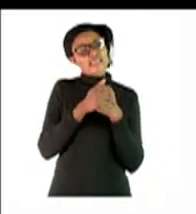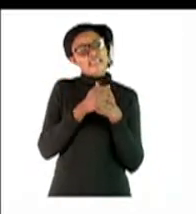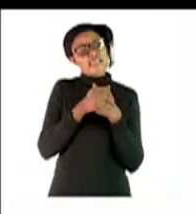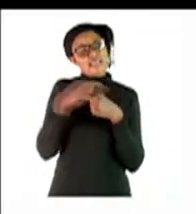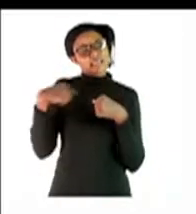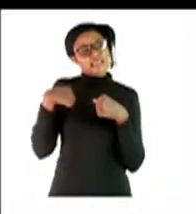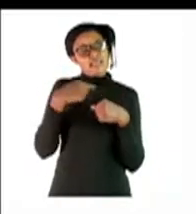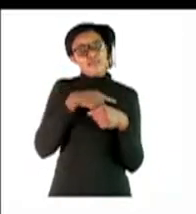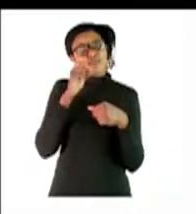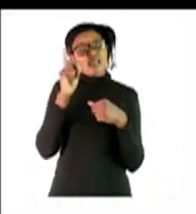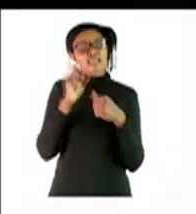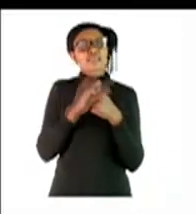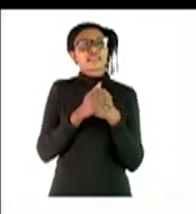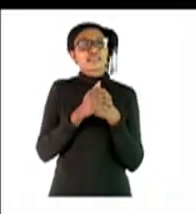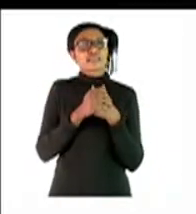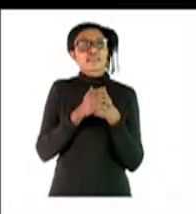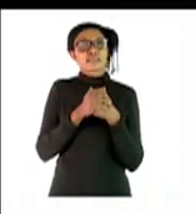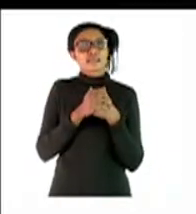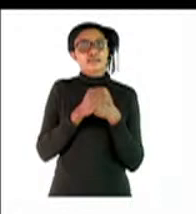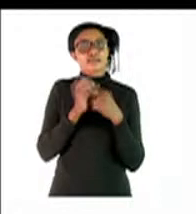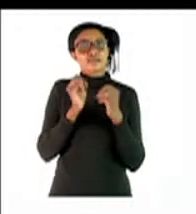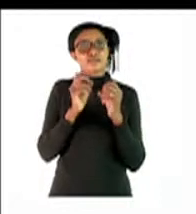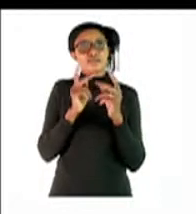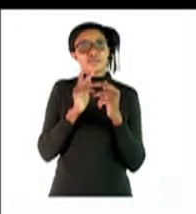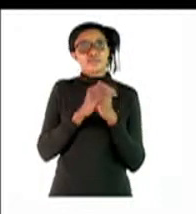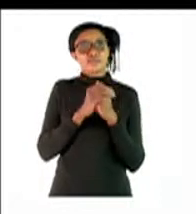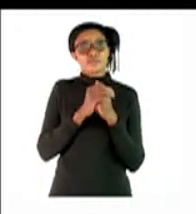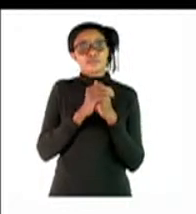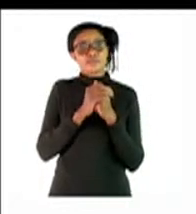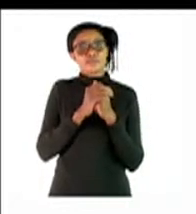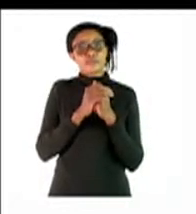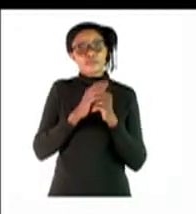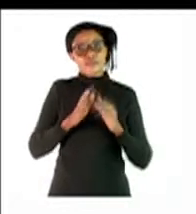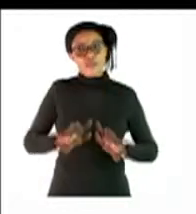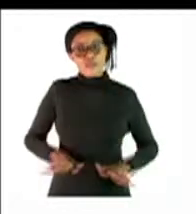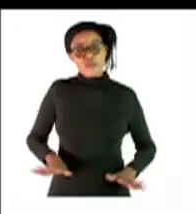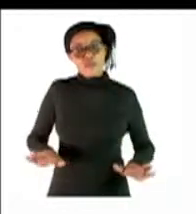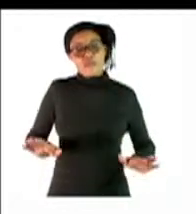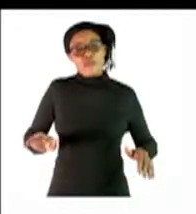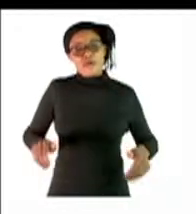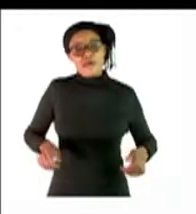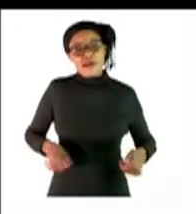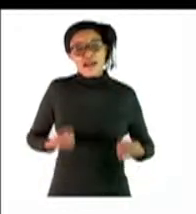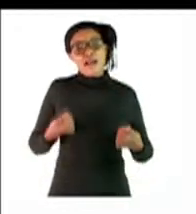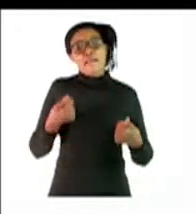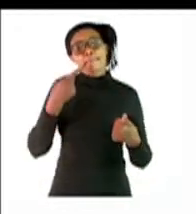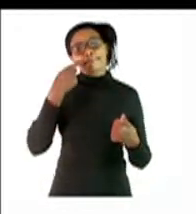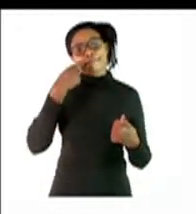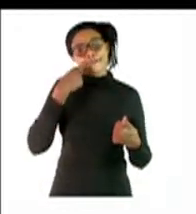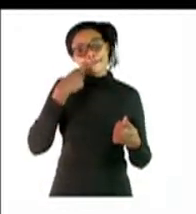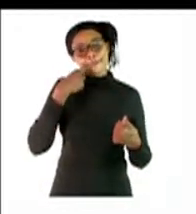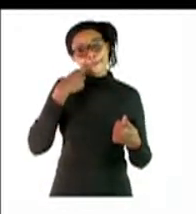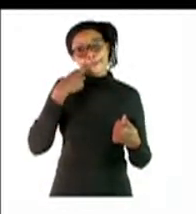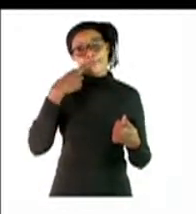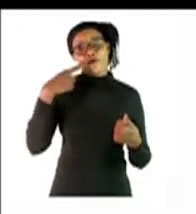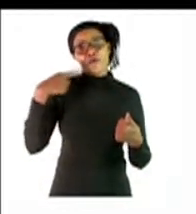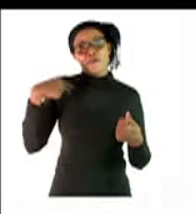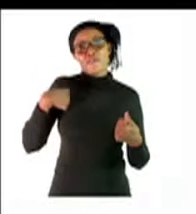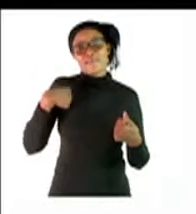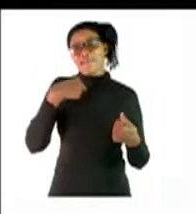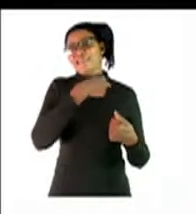genders? A girl. Okay, it is a girl or a boy or a male or a